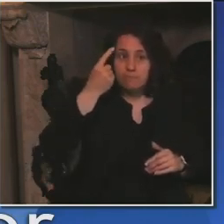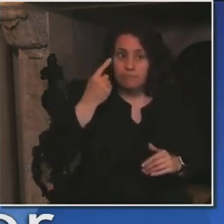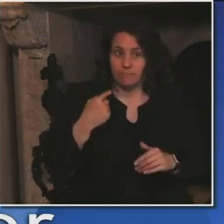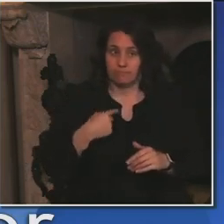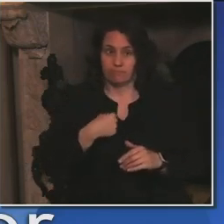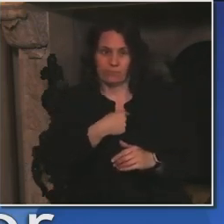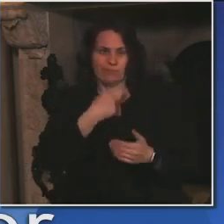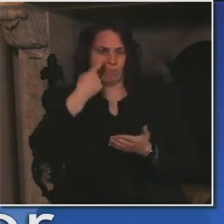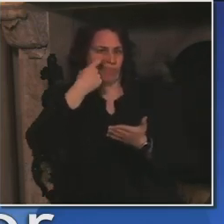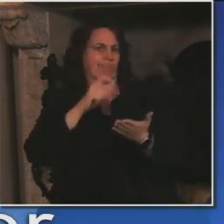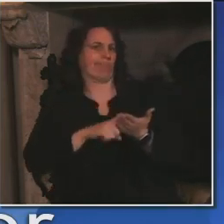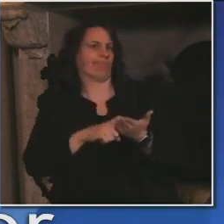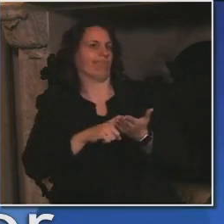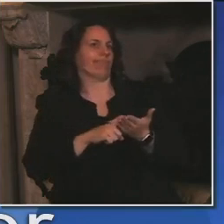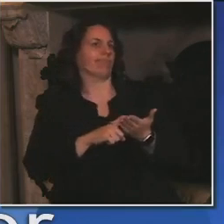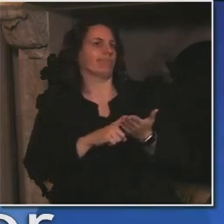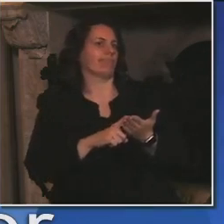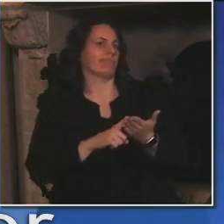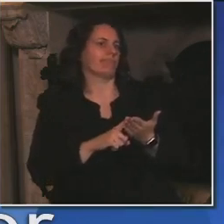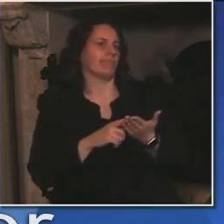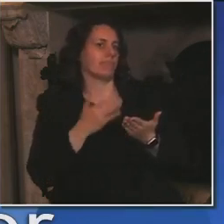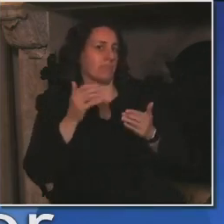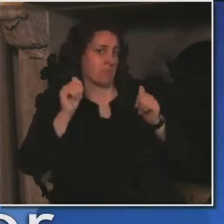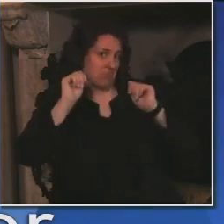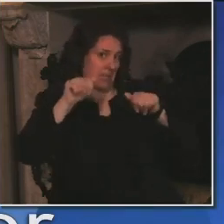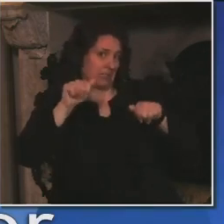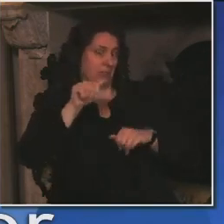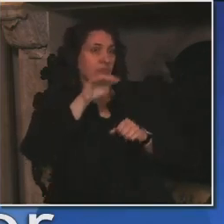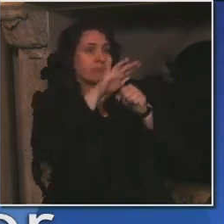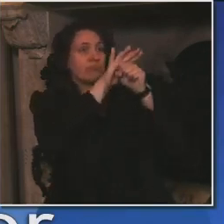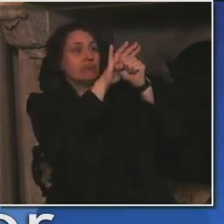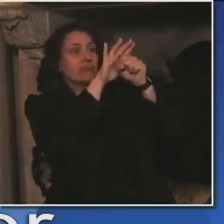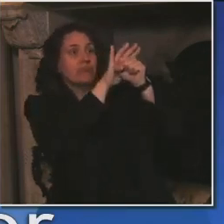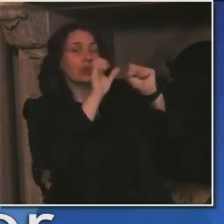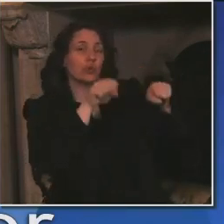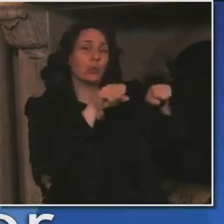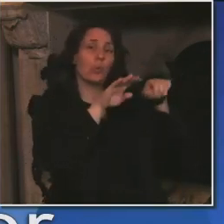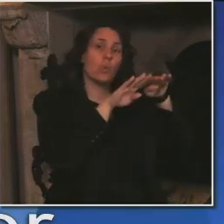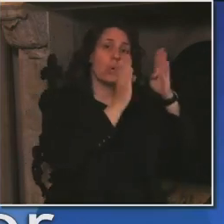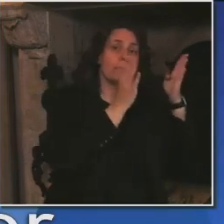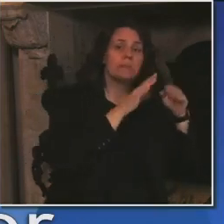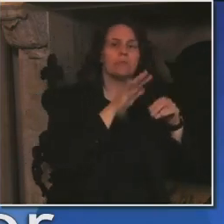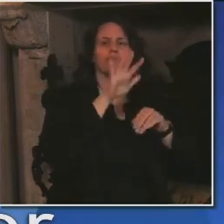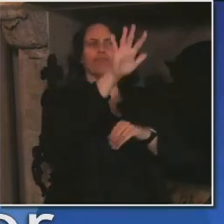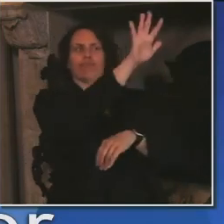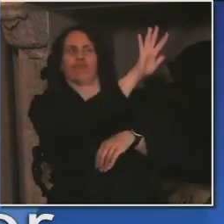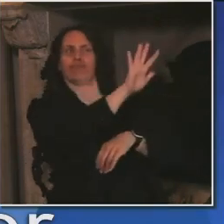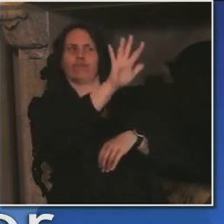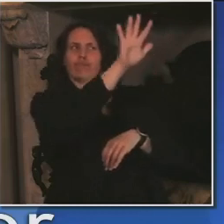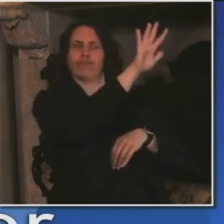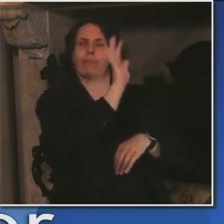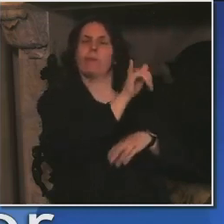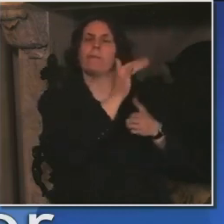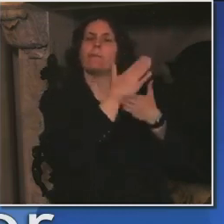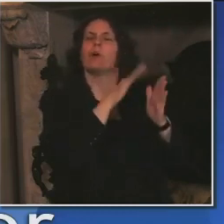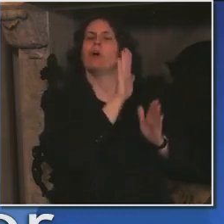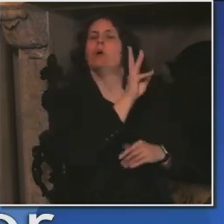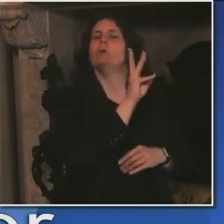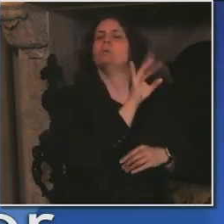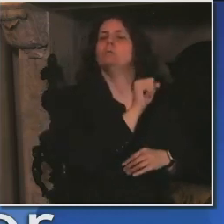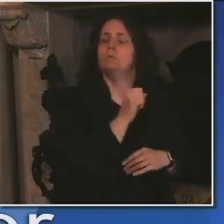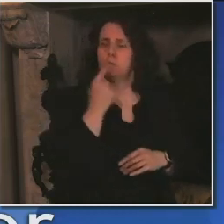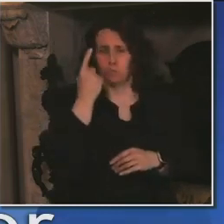warranted. Is it accurate to say that you are potentially open to a regional approach if warranted, or is the focus completely on, is it completely a